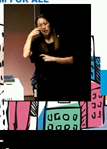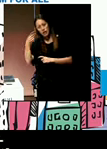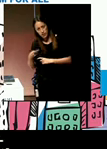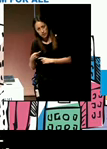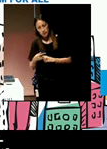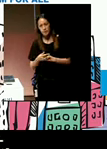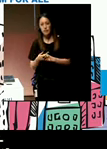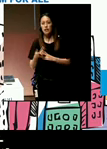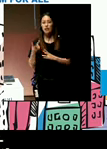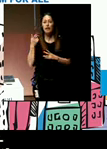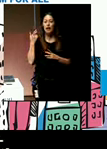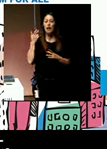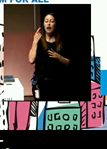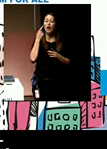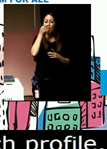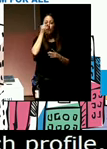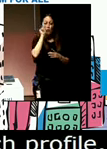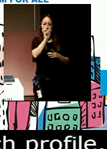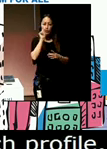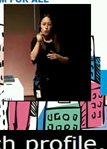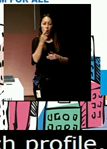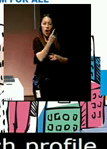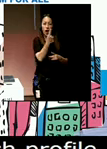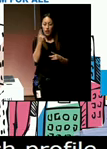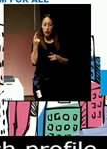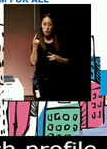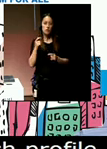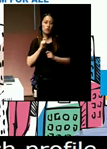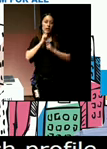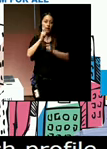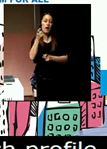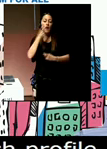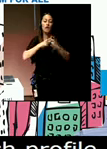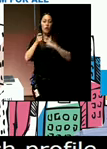example, address, contact, and